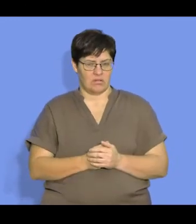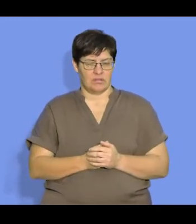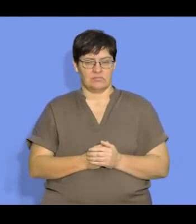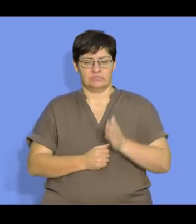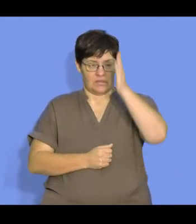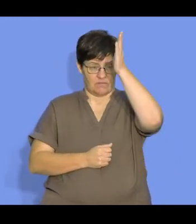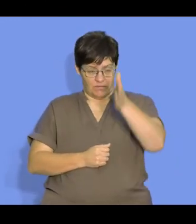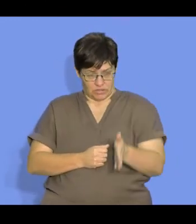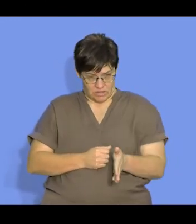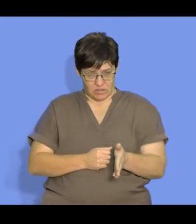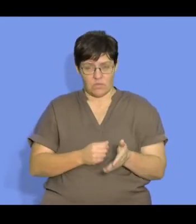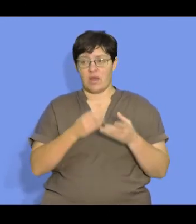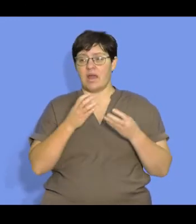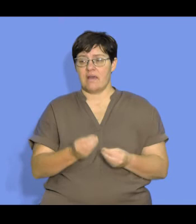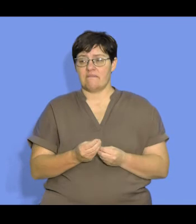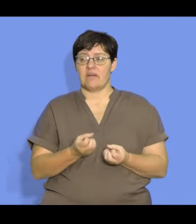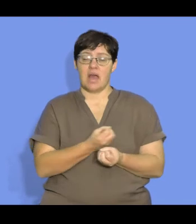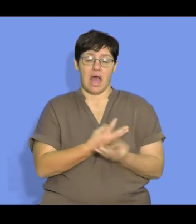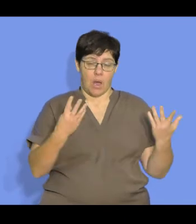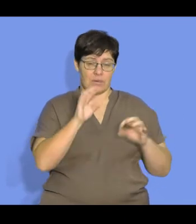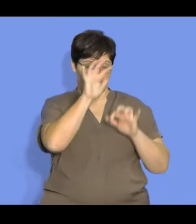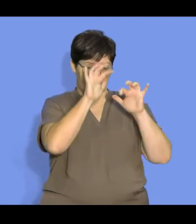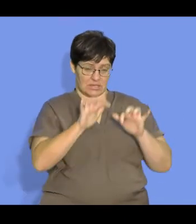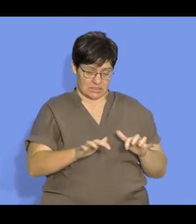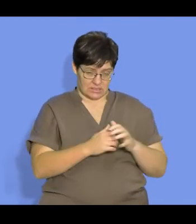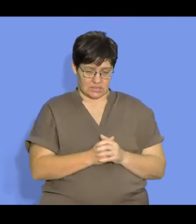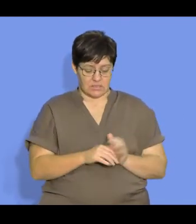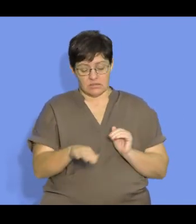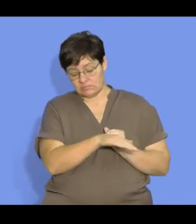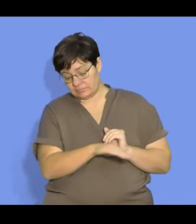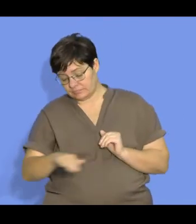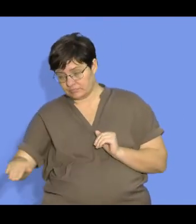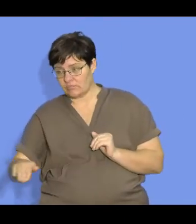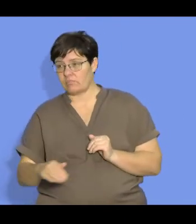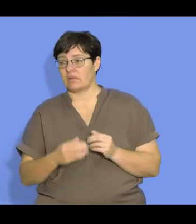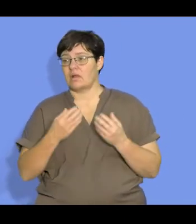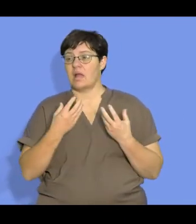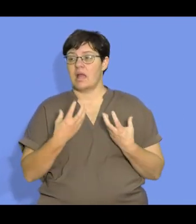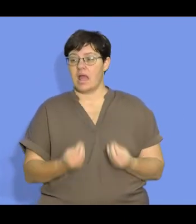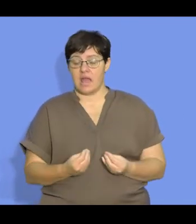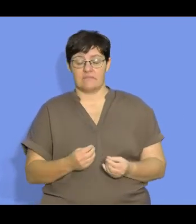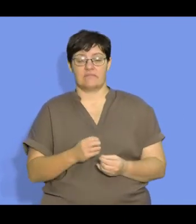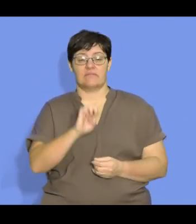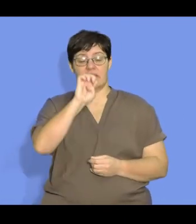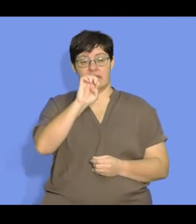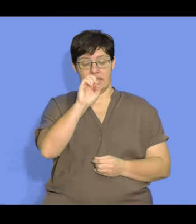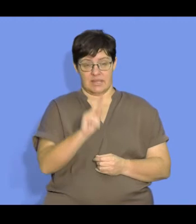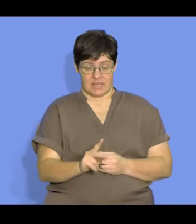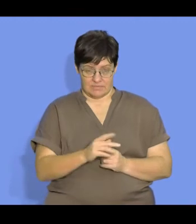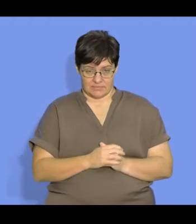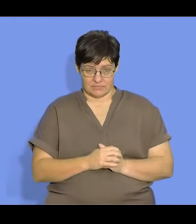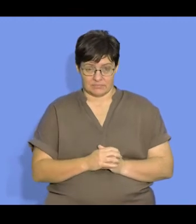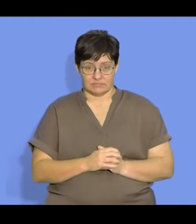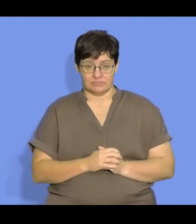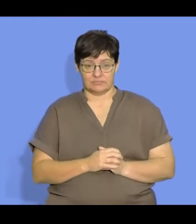vertical axis we have our number of particles, and on the x-axis or the horizontal axis